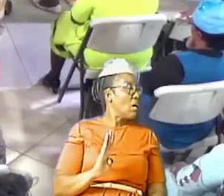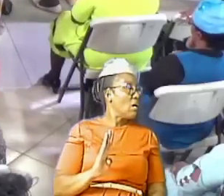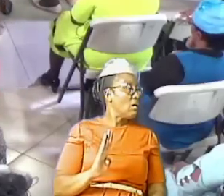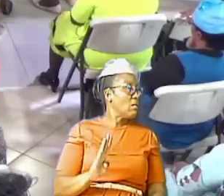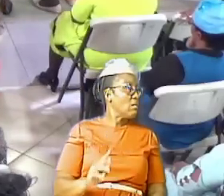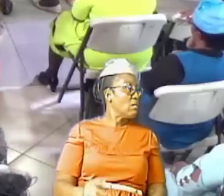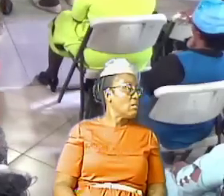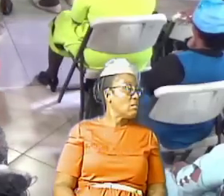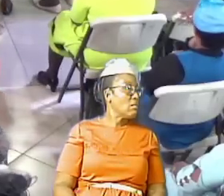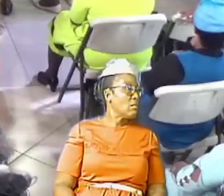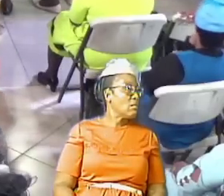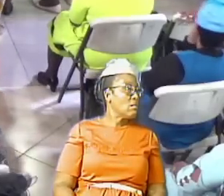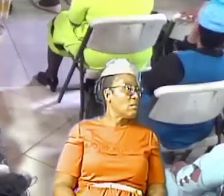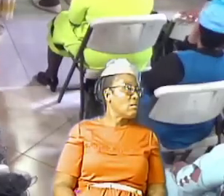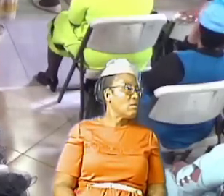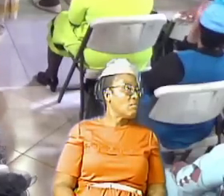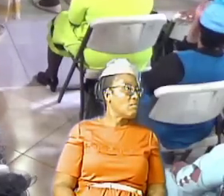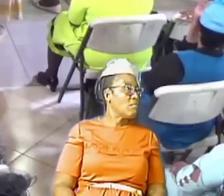God.